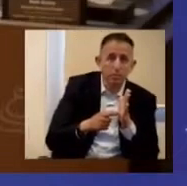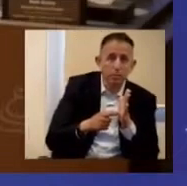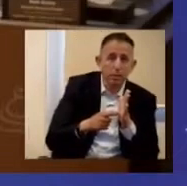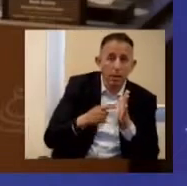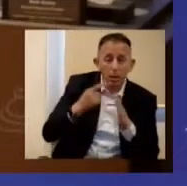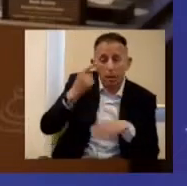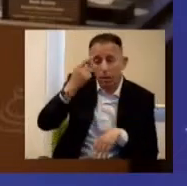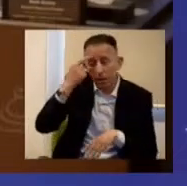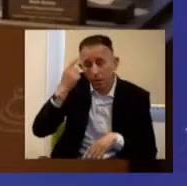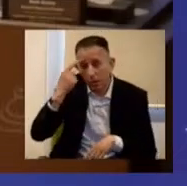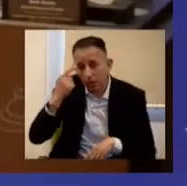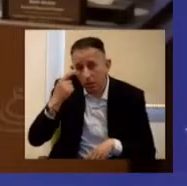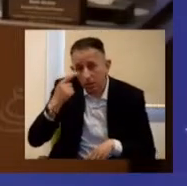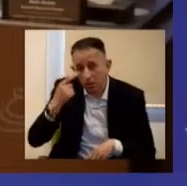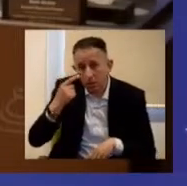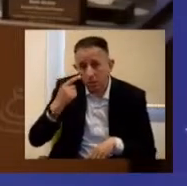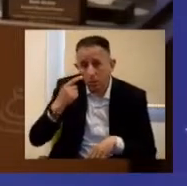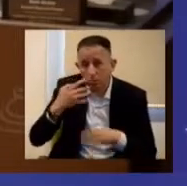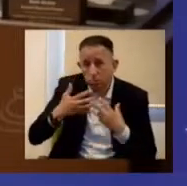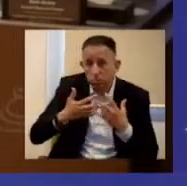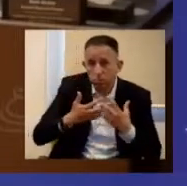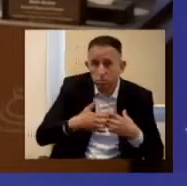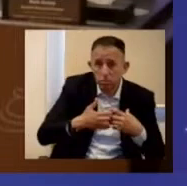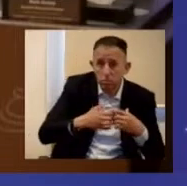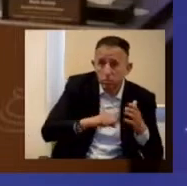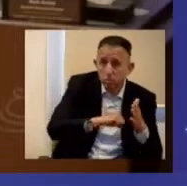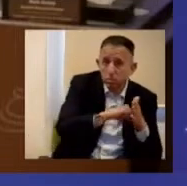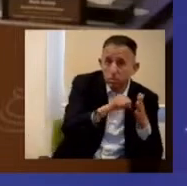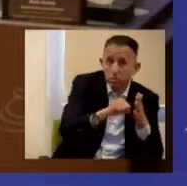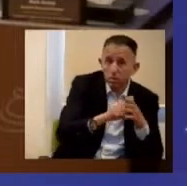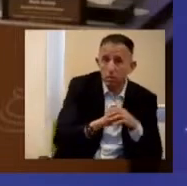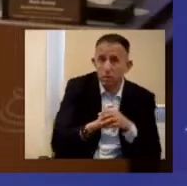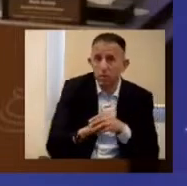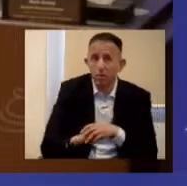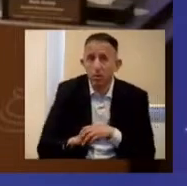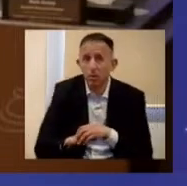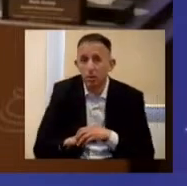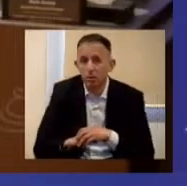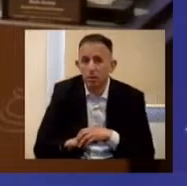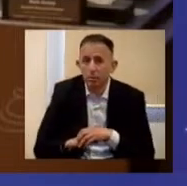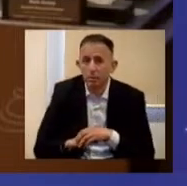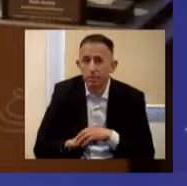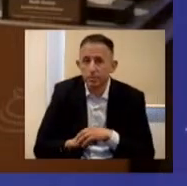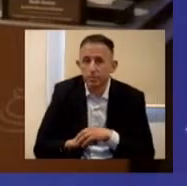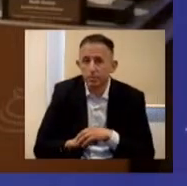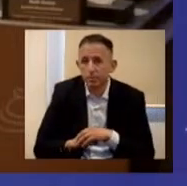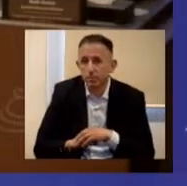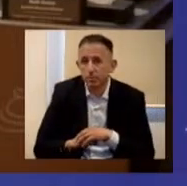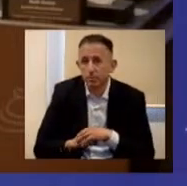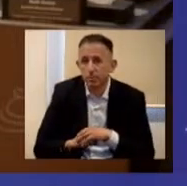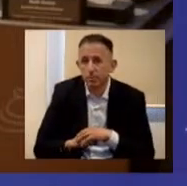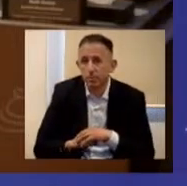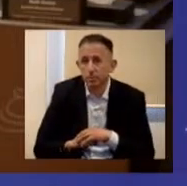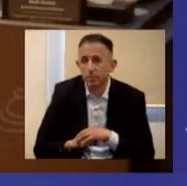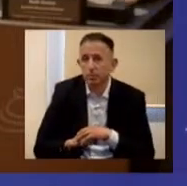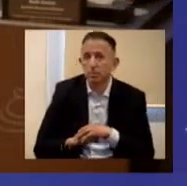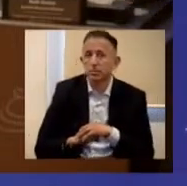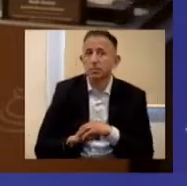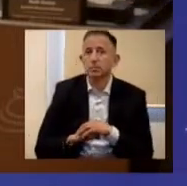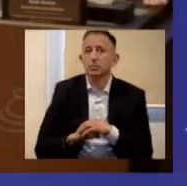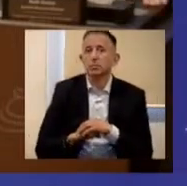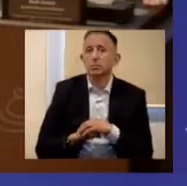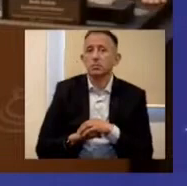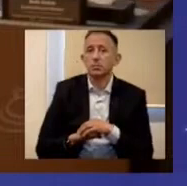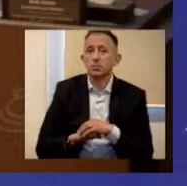now it's proven. Intelligence increases the speed of evolution. Intelligence tool increases the speed